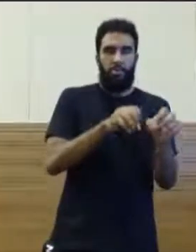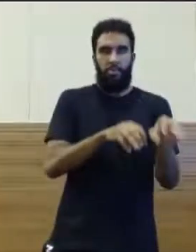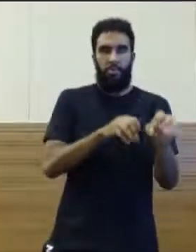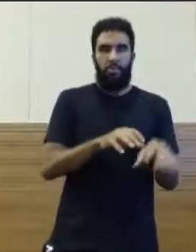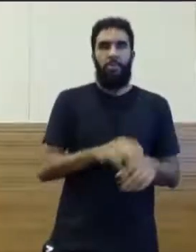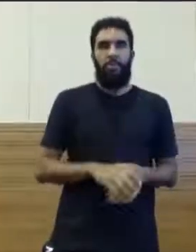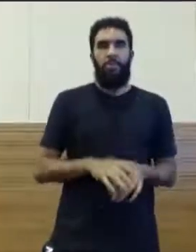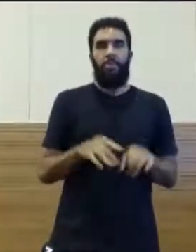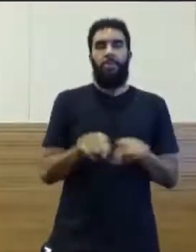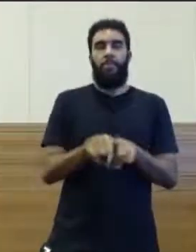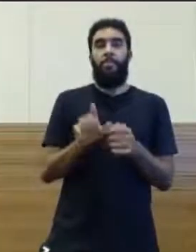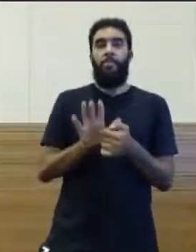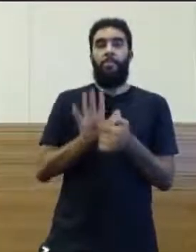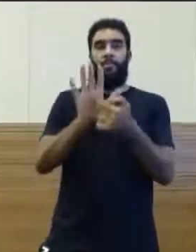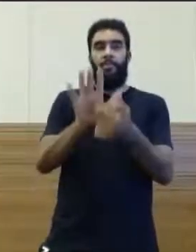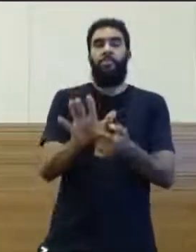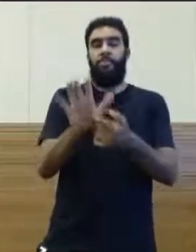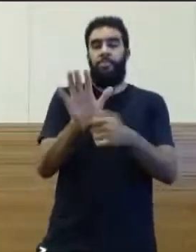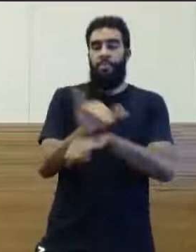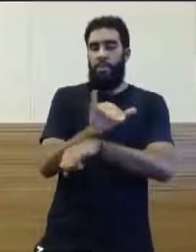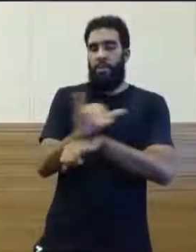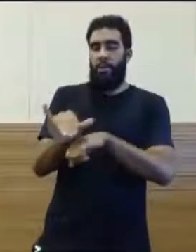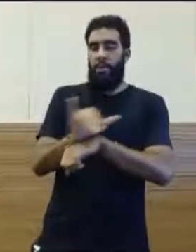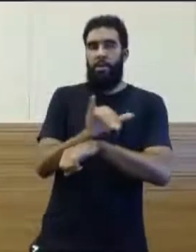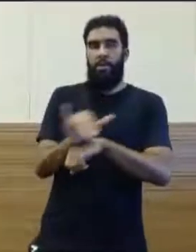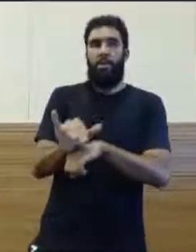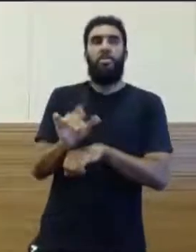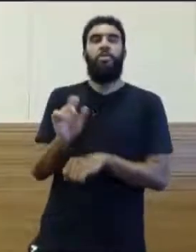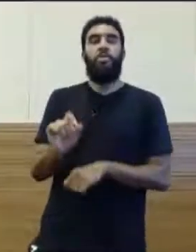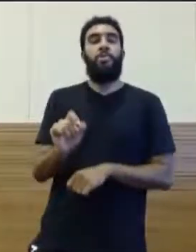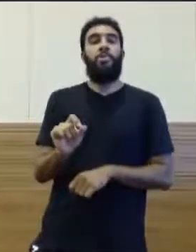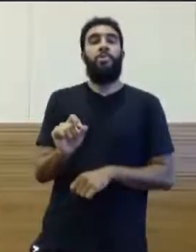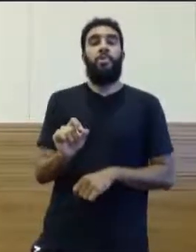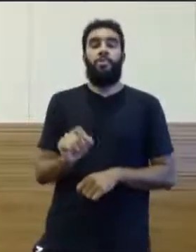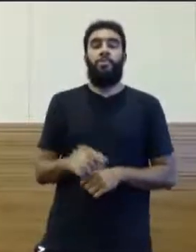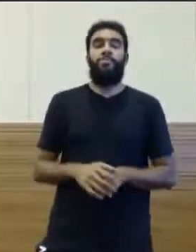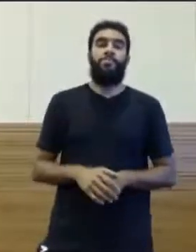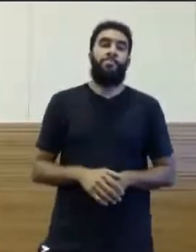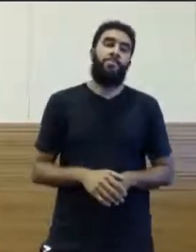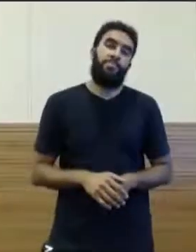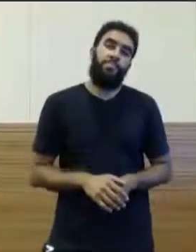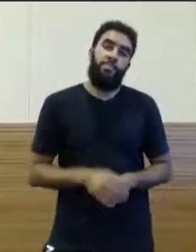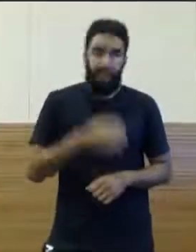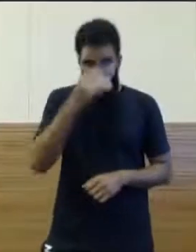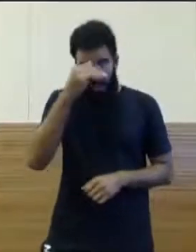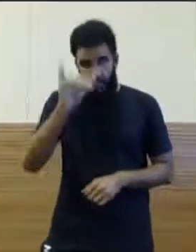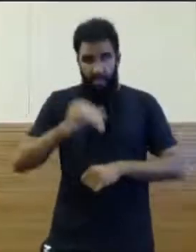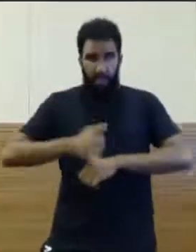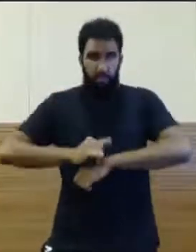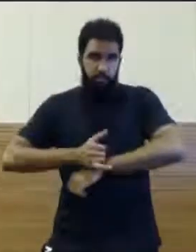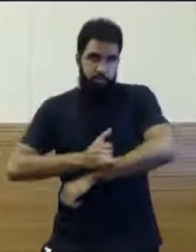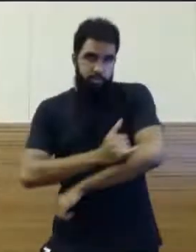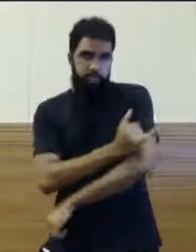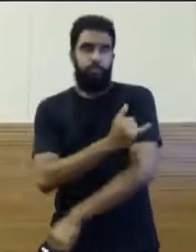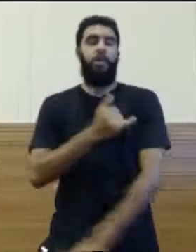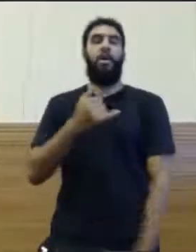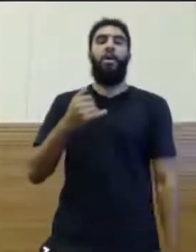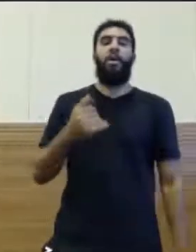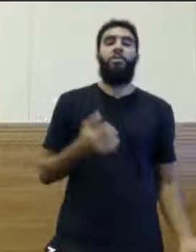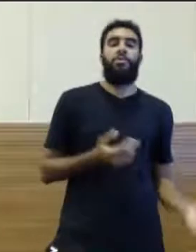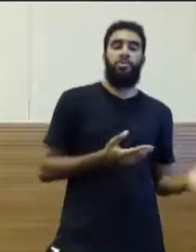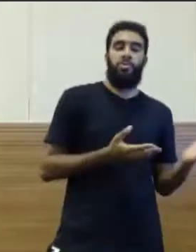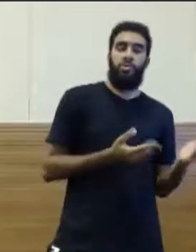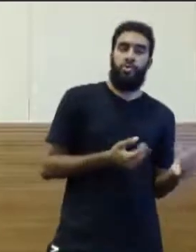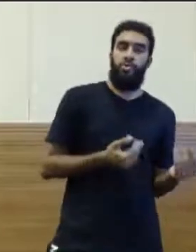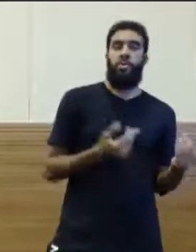in education centers, and we designed a strategy that talks about prevention as regards obesity